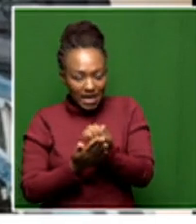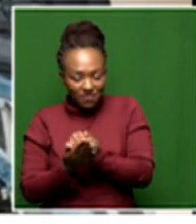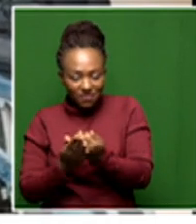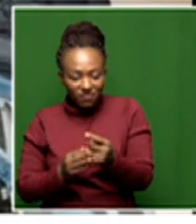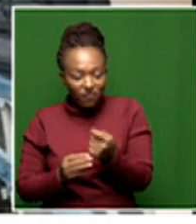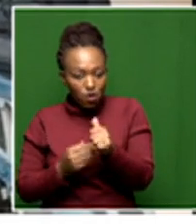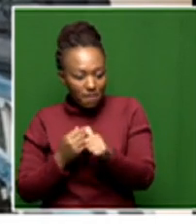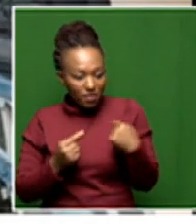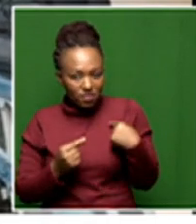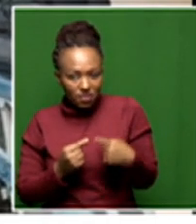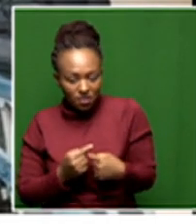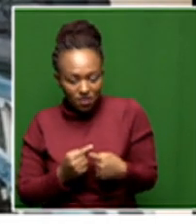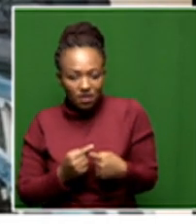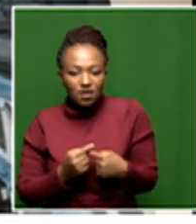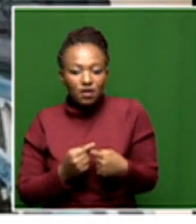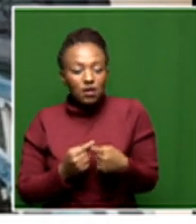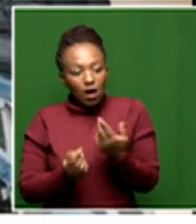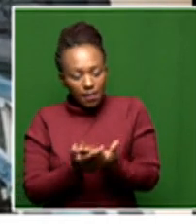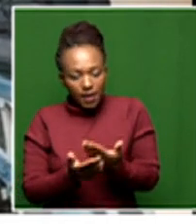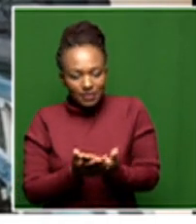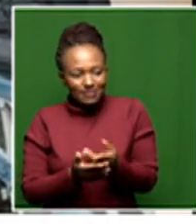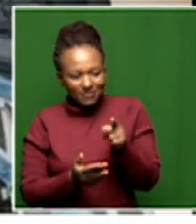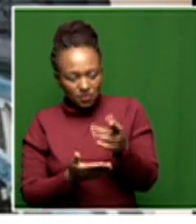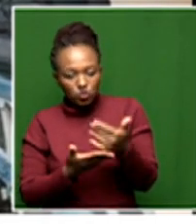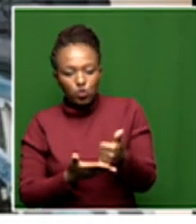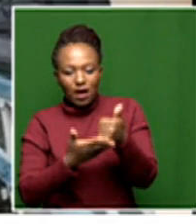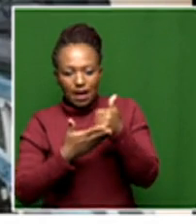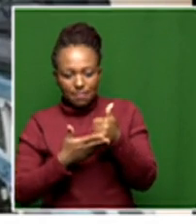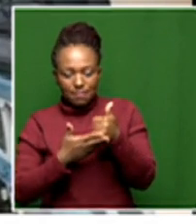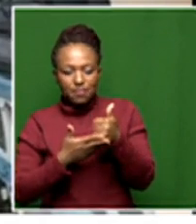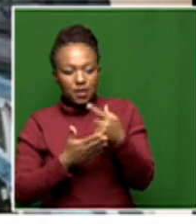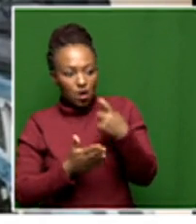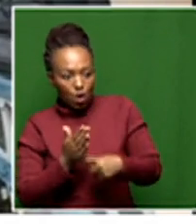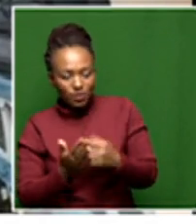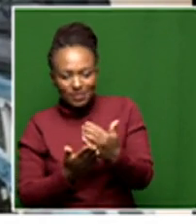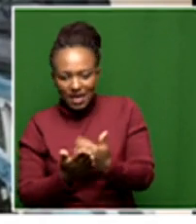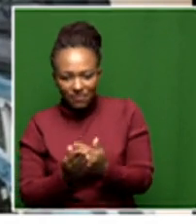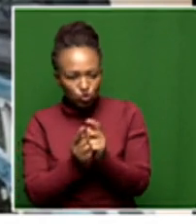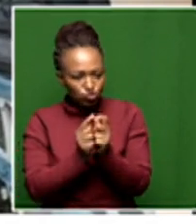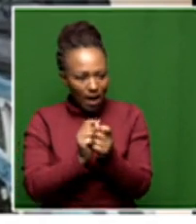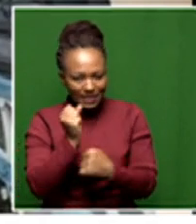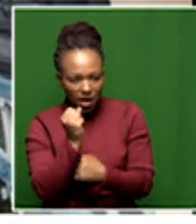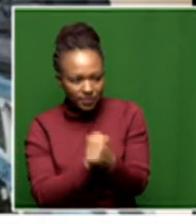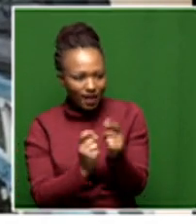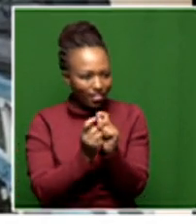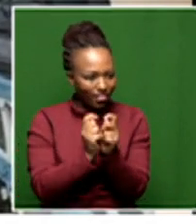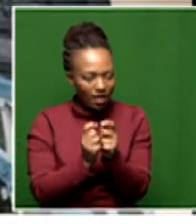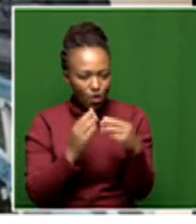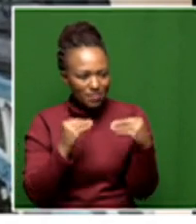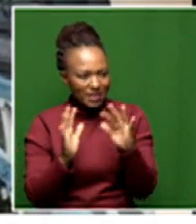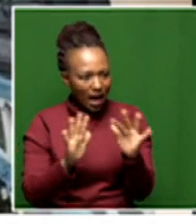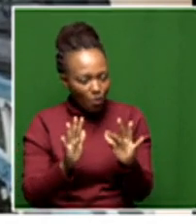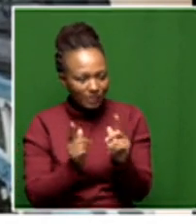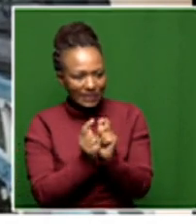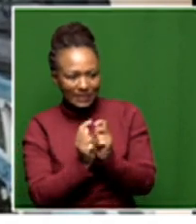the last few months has been the ability to really cost-save, reshape, restructure their